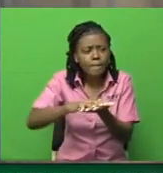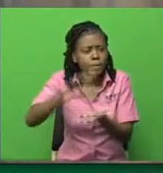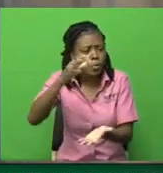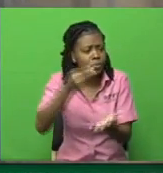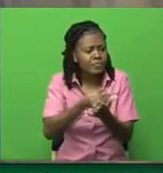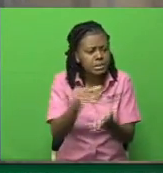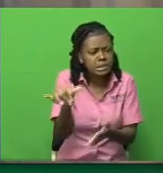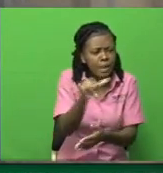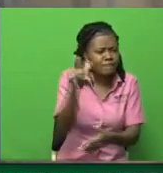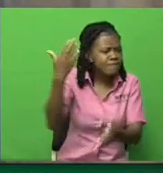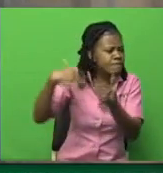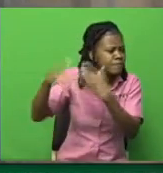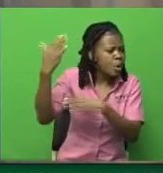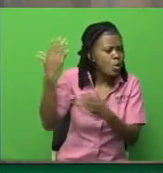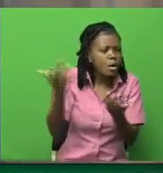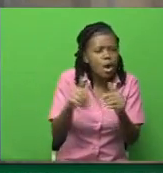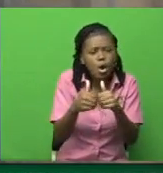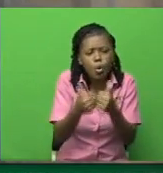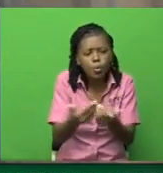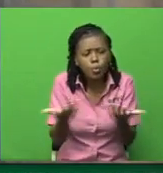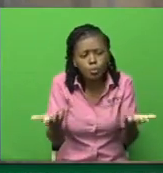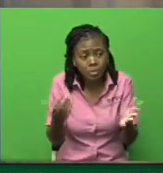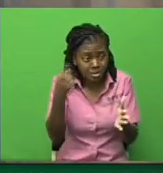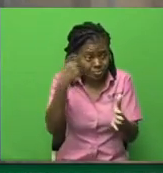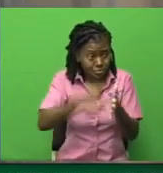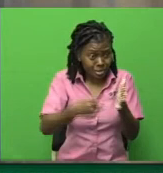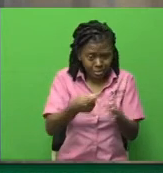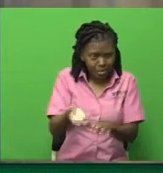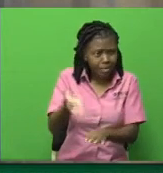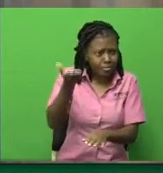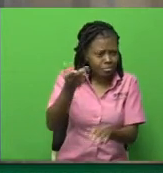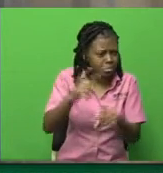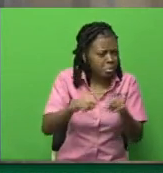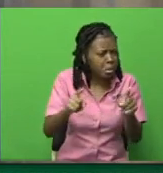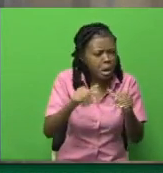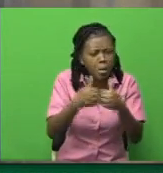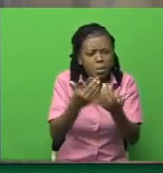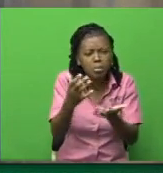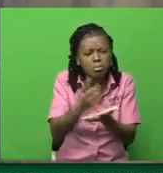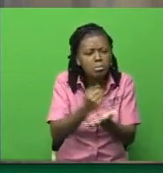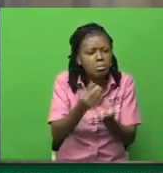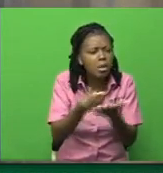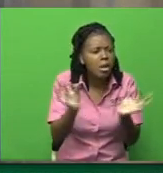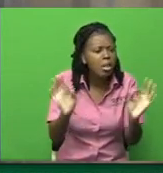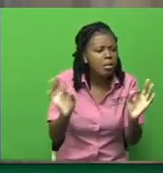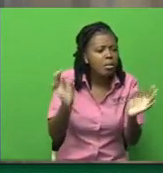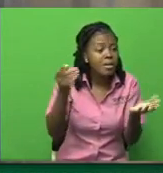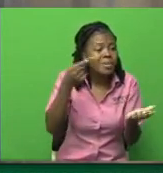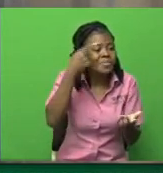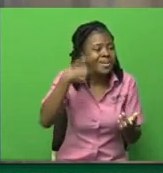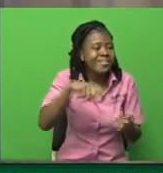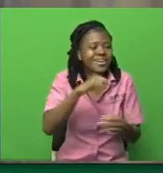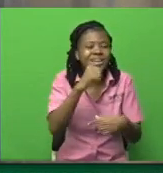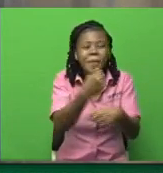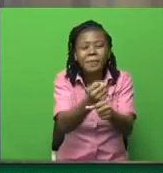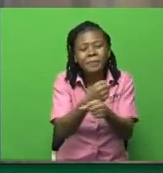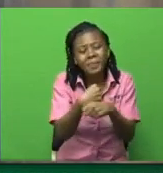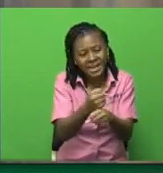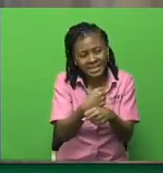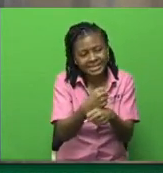assumptions the answer is because of our falling level of production in oil and